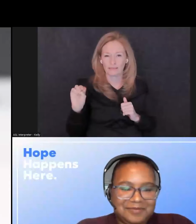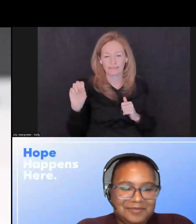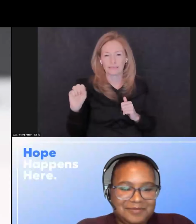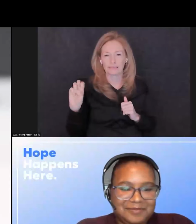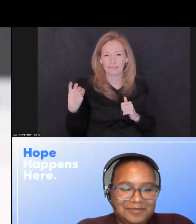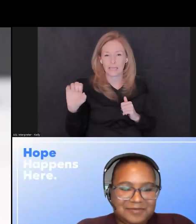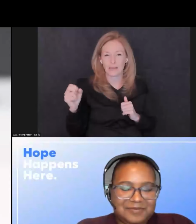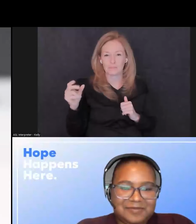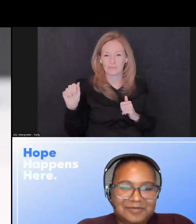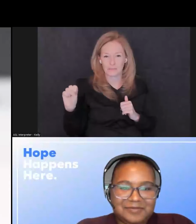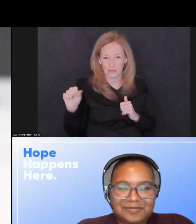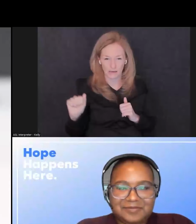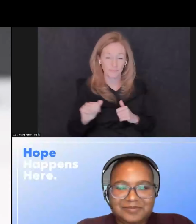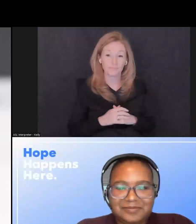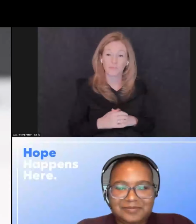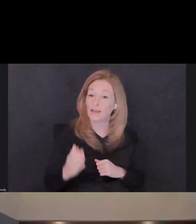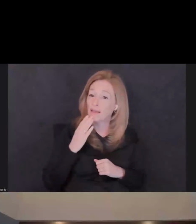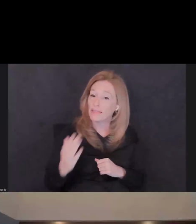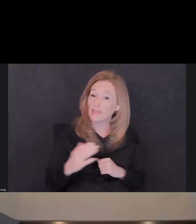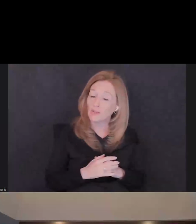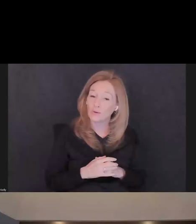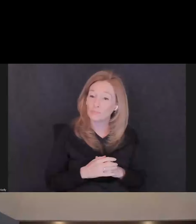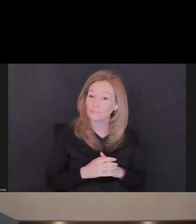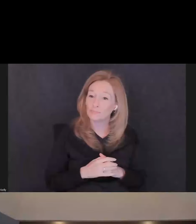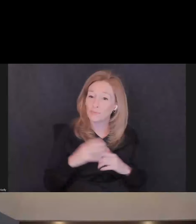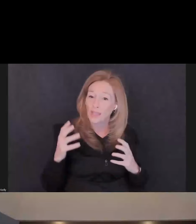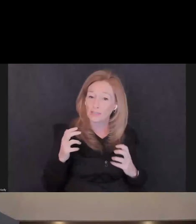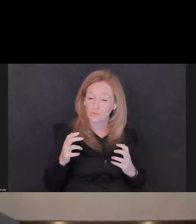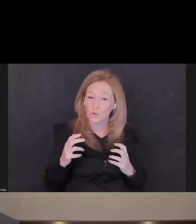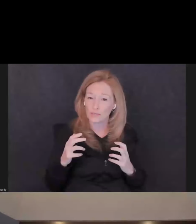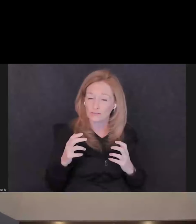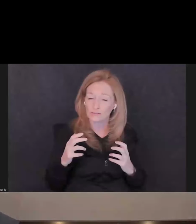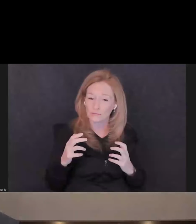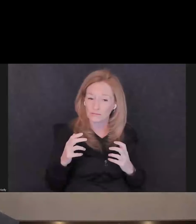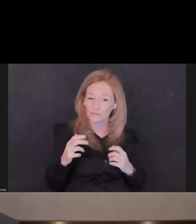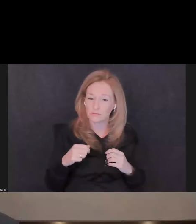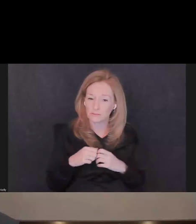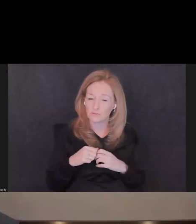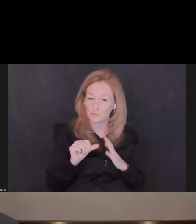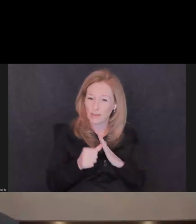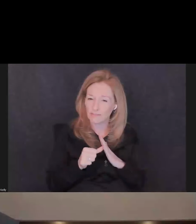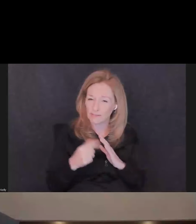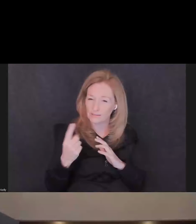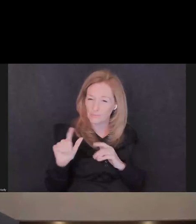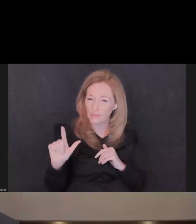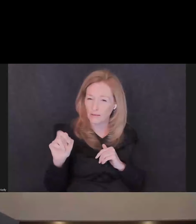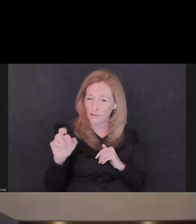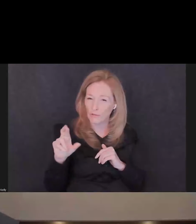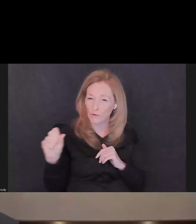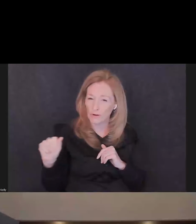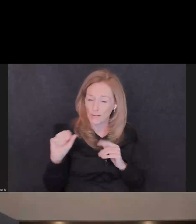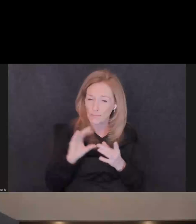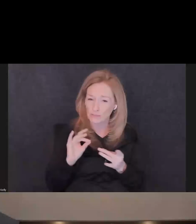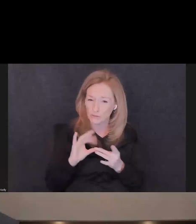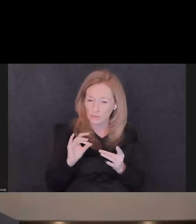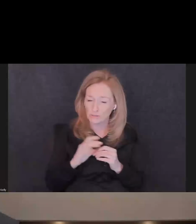Thank you, Laura. I just want to echo something that Laura said, which is